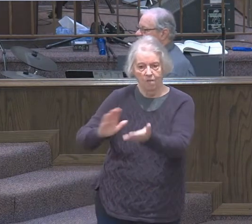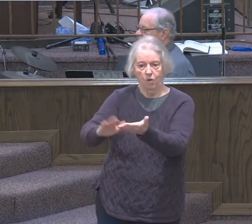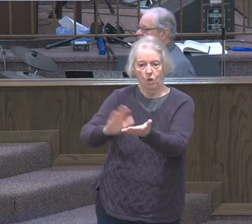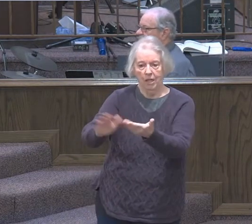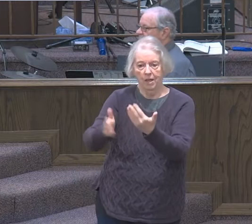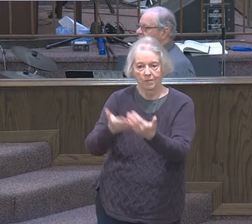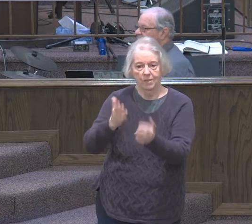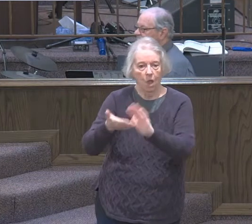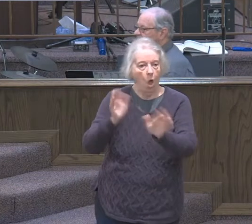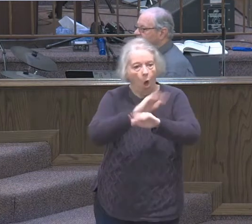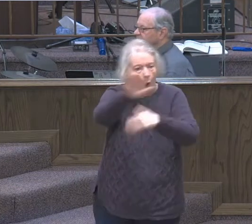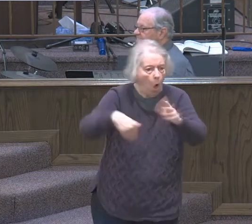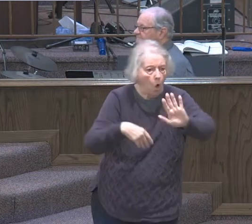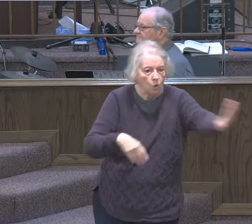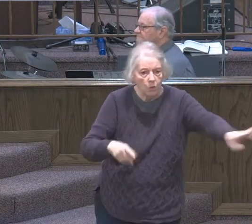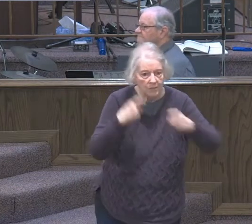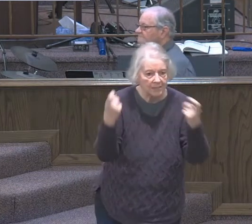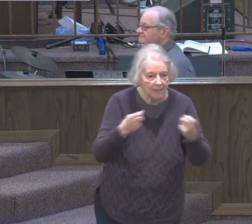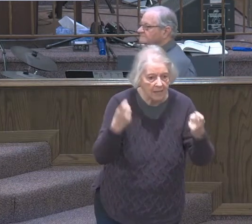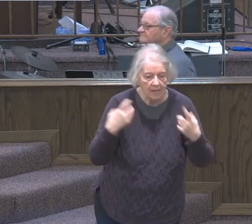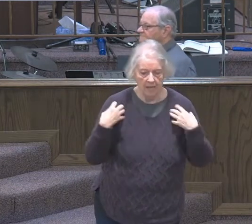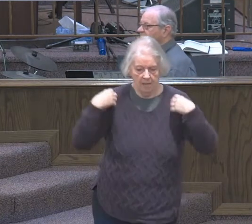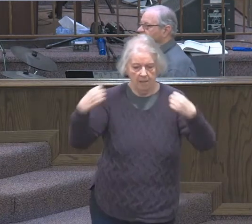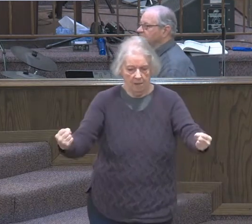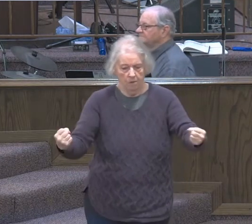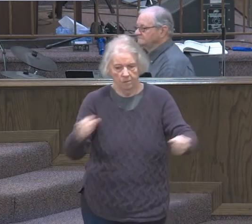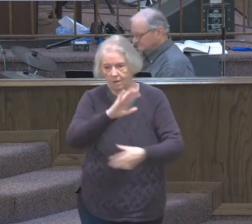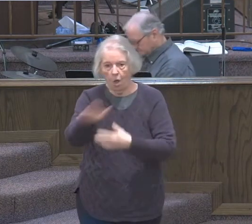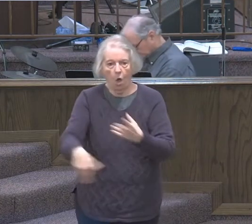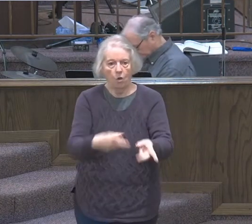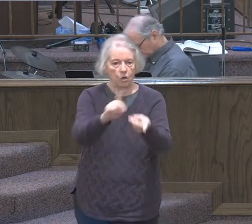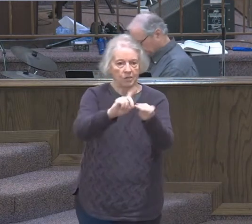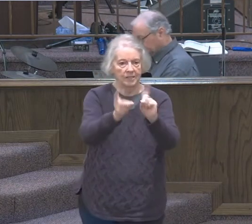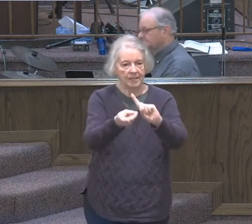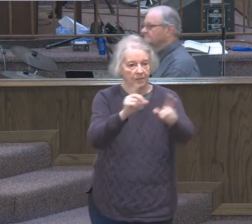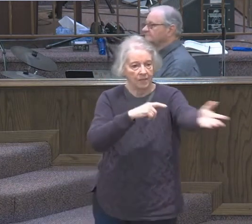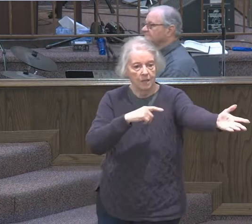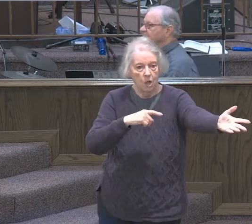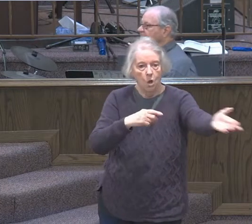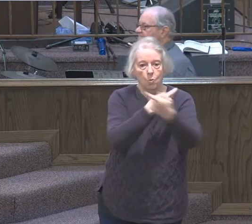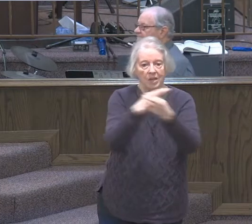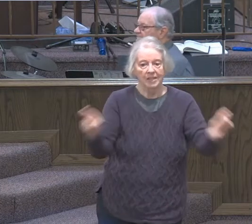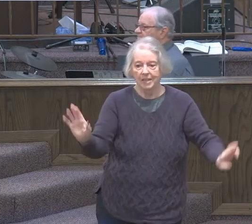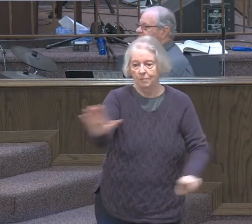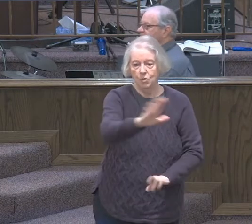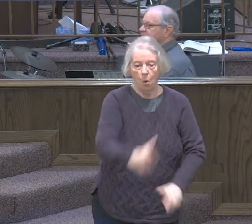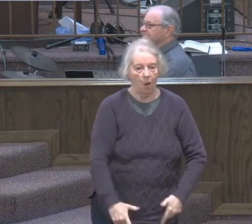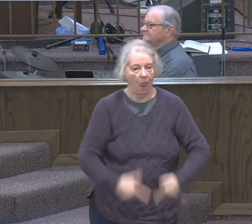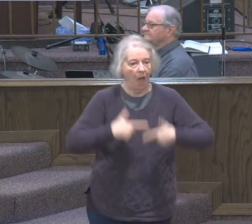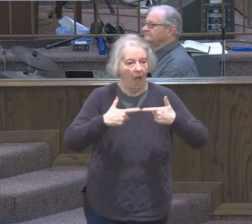iniquity, who heals all your diseases, who redeems your life from the